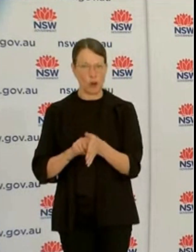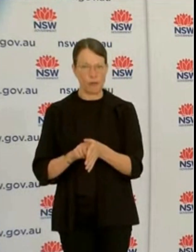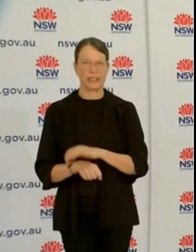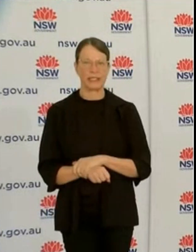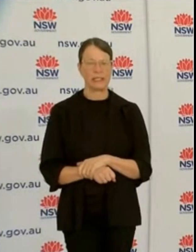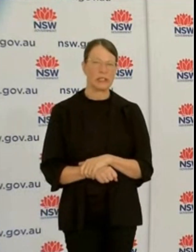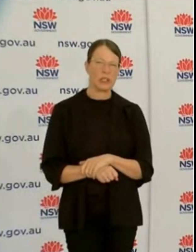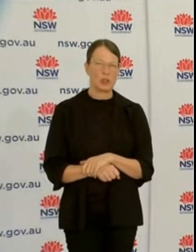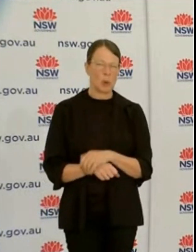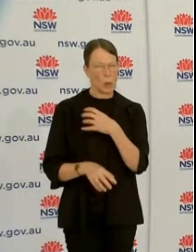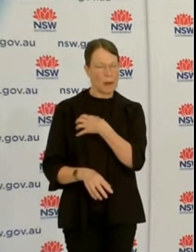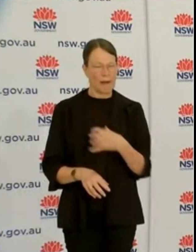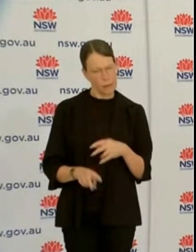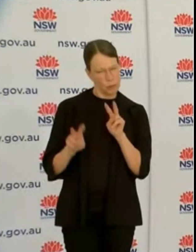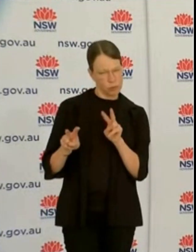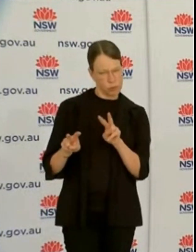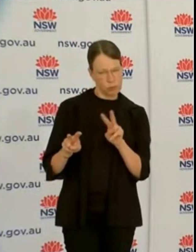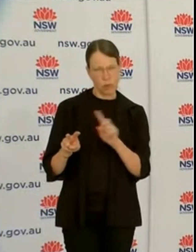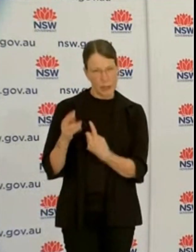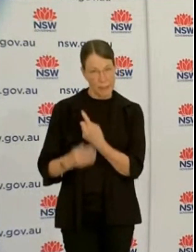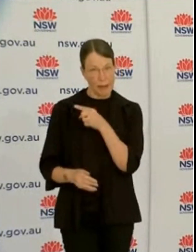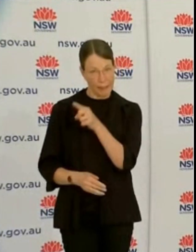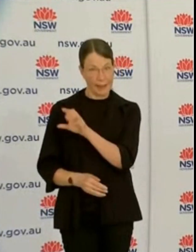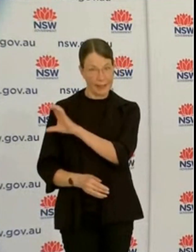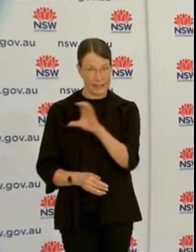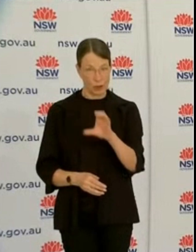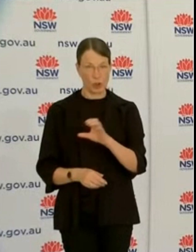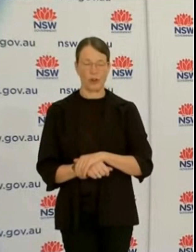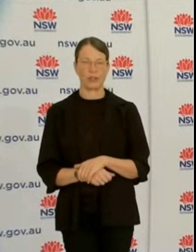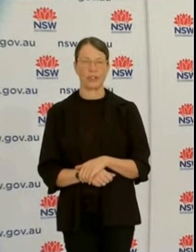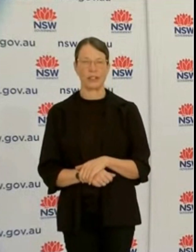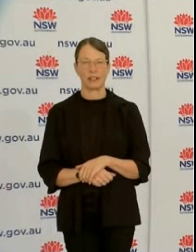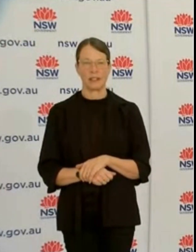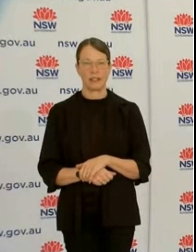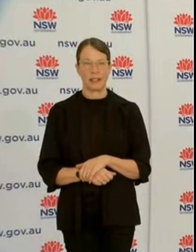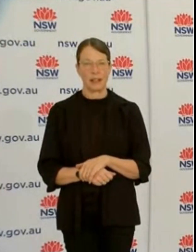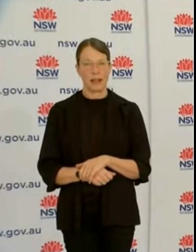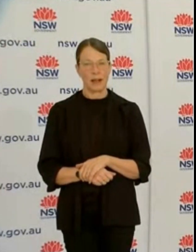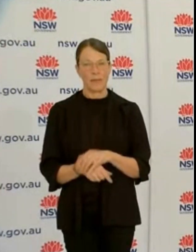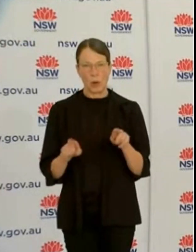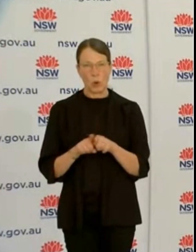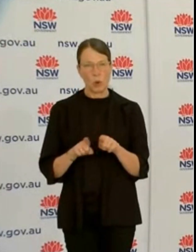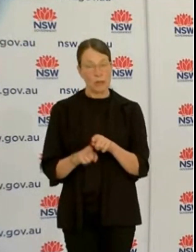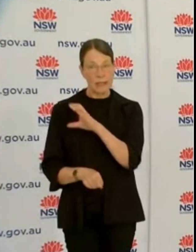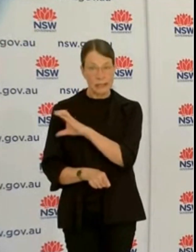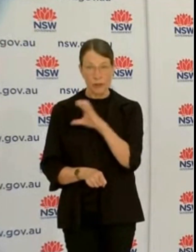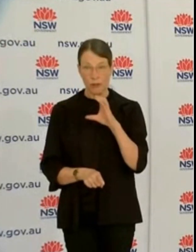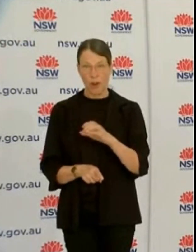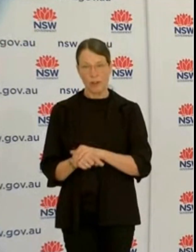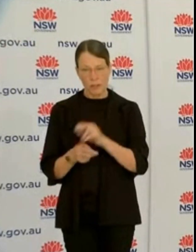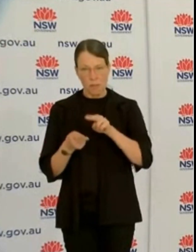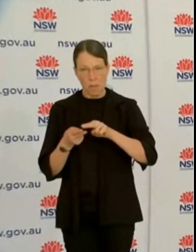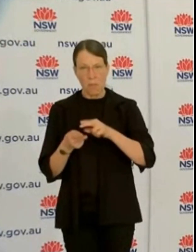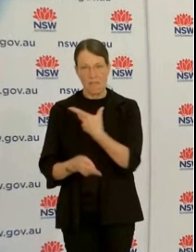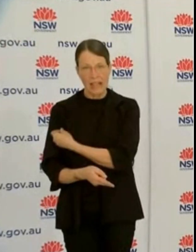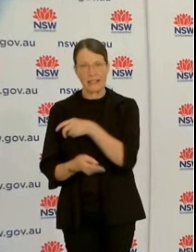the government, and we keep watching what's occurring on the Central Coast. Can I just say about the Central Coast as well, their vaccination rates are continuing to climb. Is